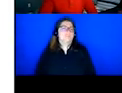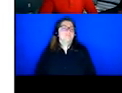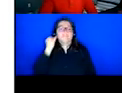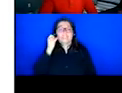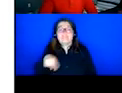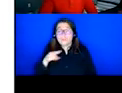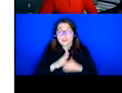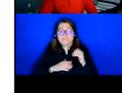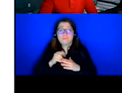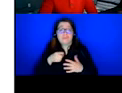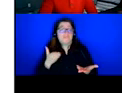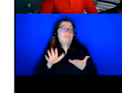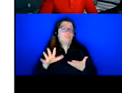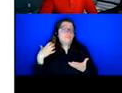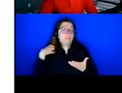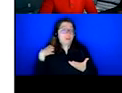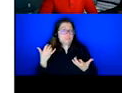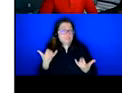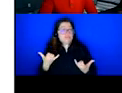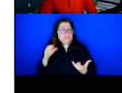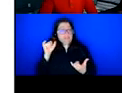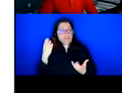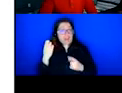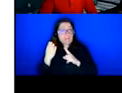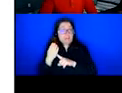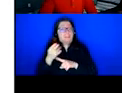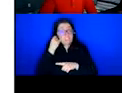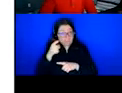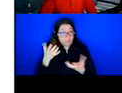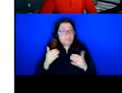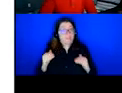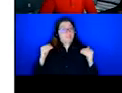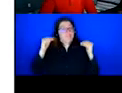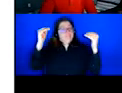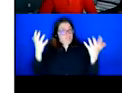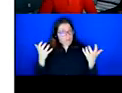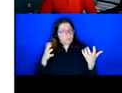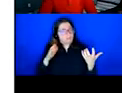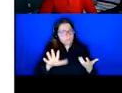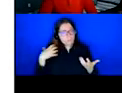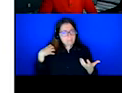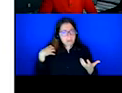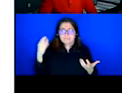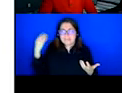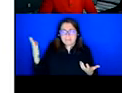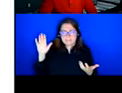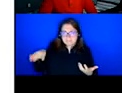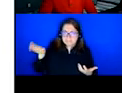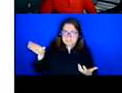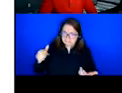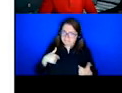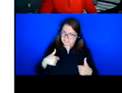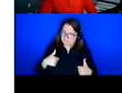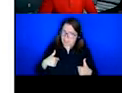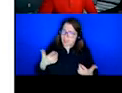discuss with your boss in your current organization. So if you really want to grow in your organization, I would share it with them. It's a great way for them to see what's going